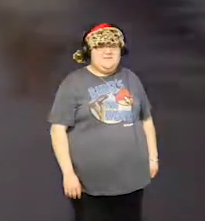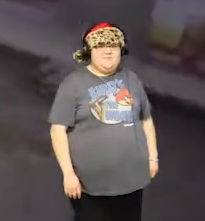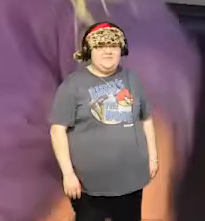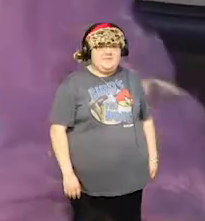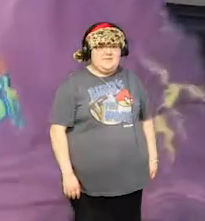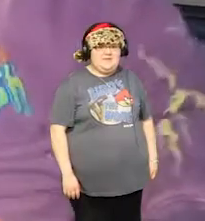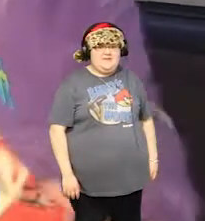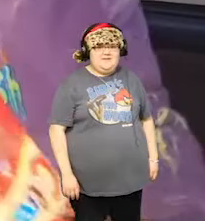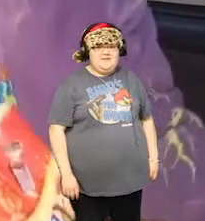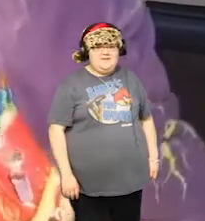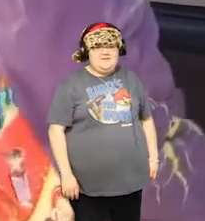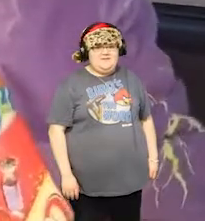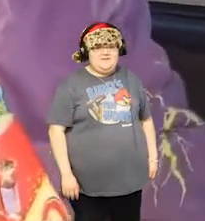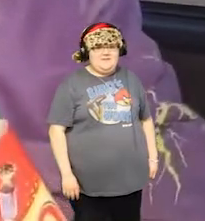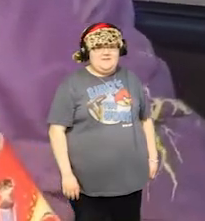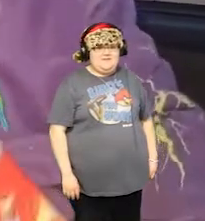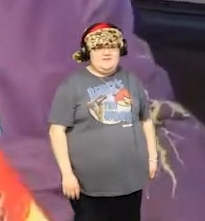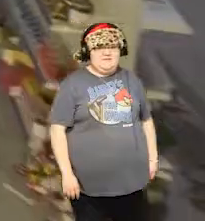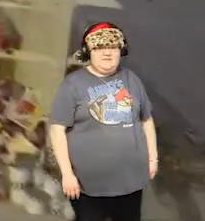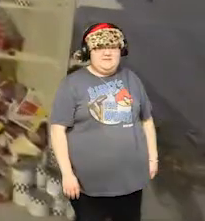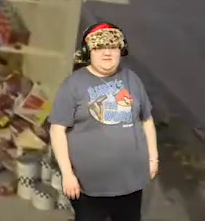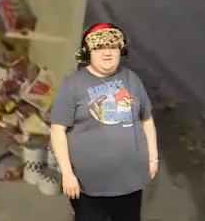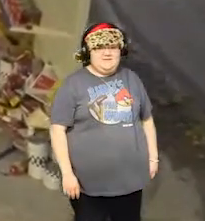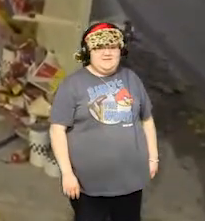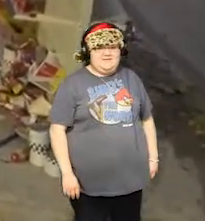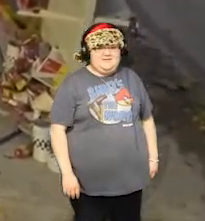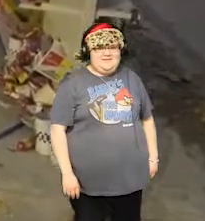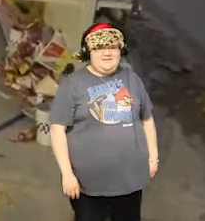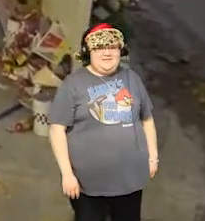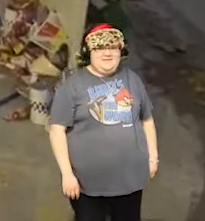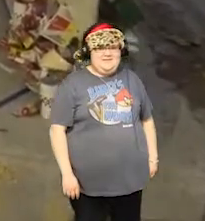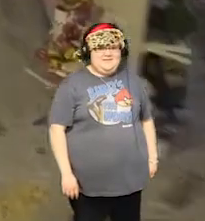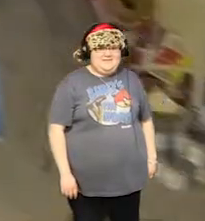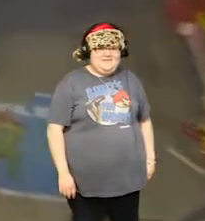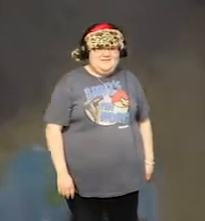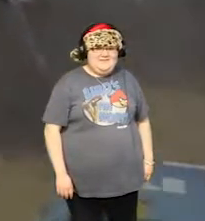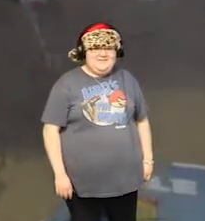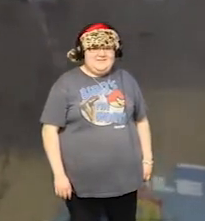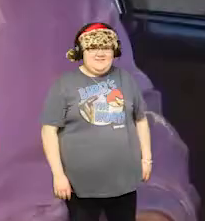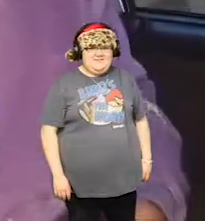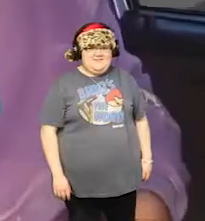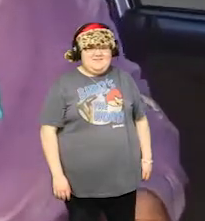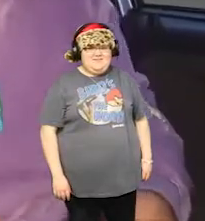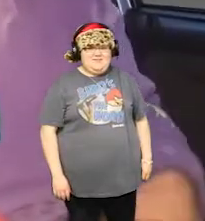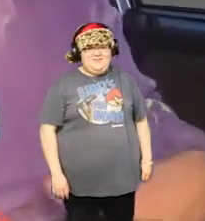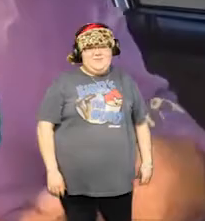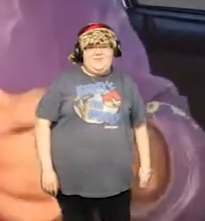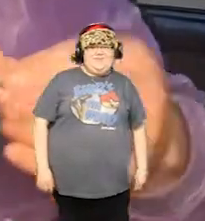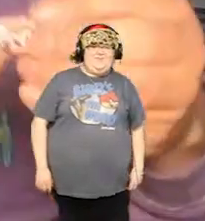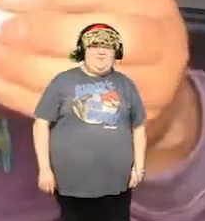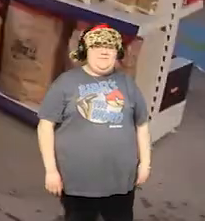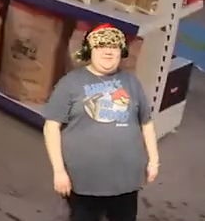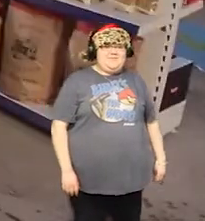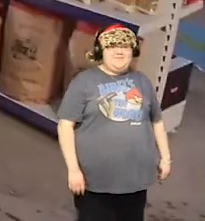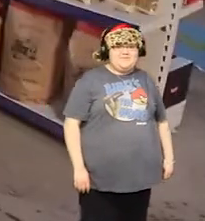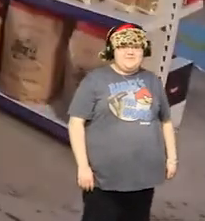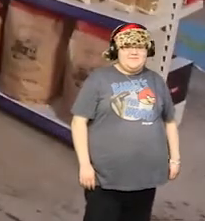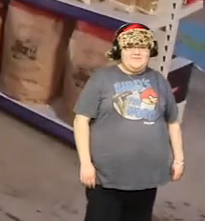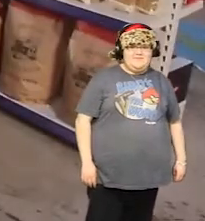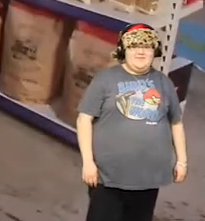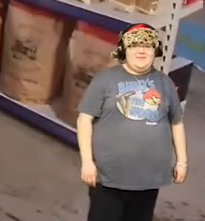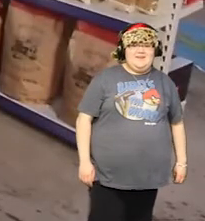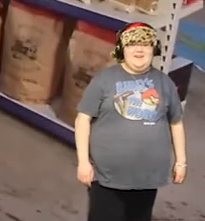Reverse and pot noodle. On the right side. Perfect drive. driving.